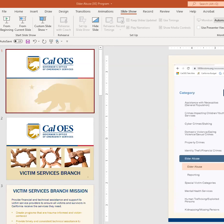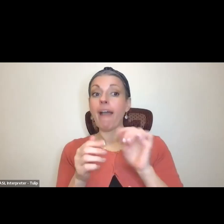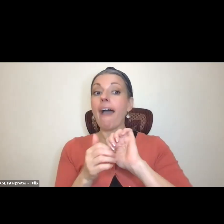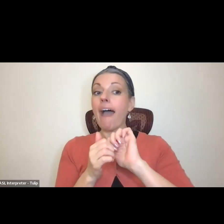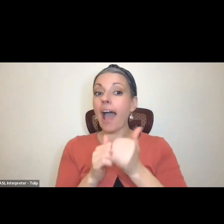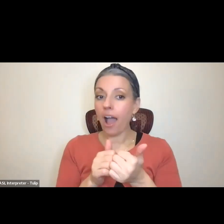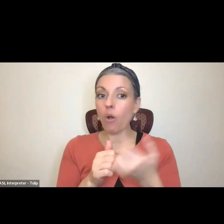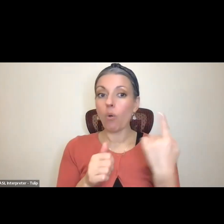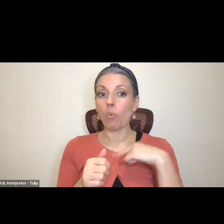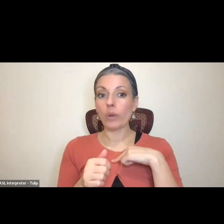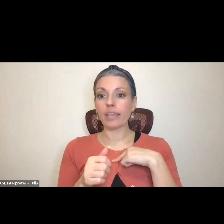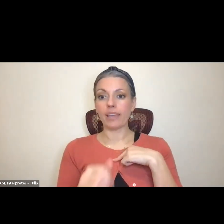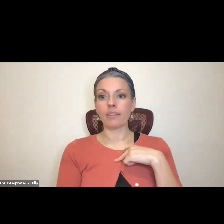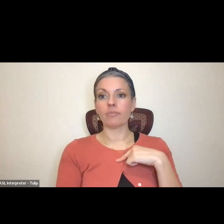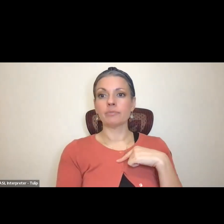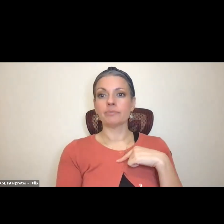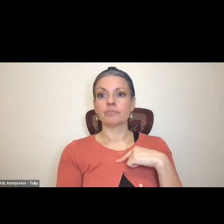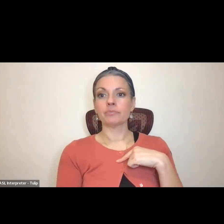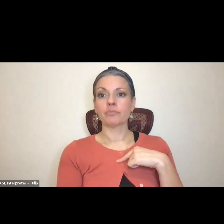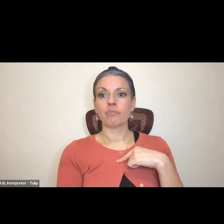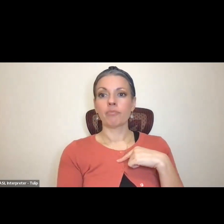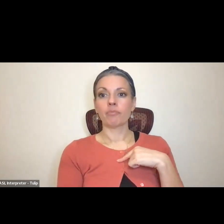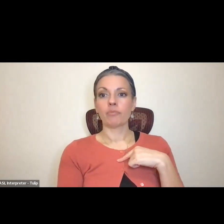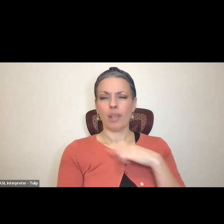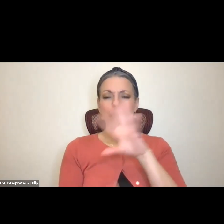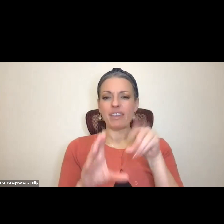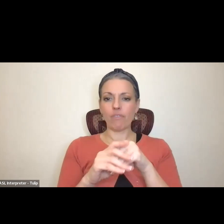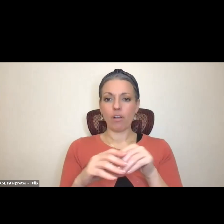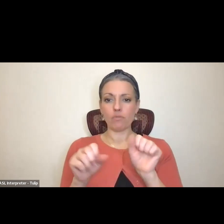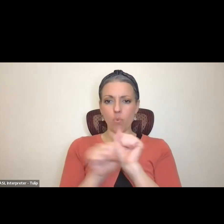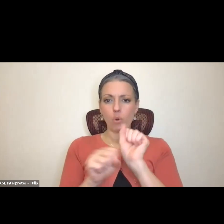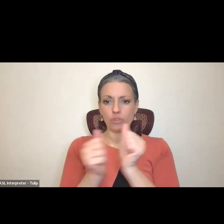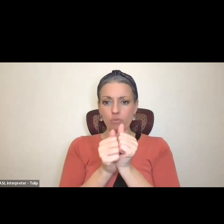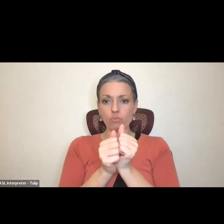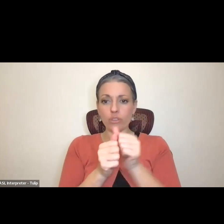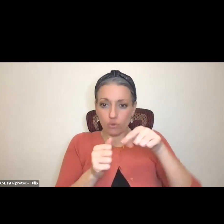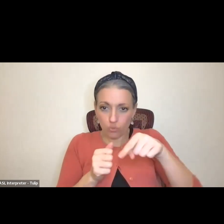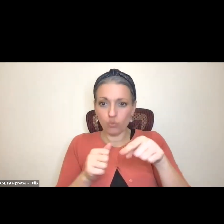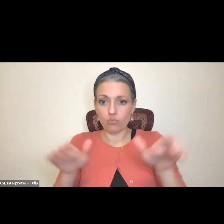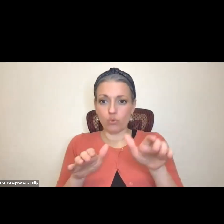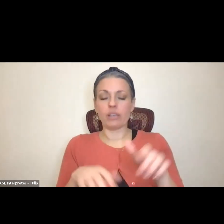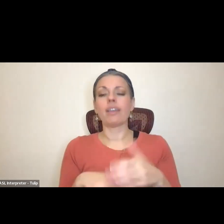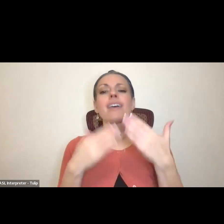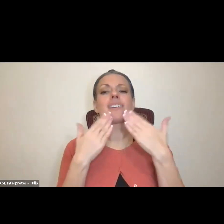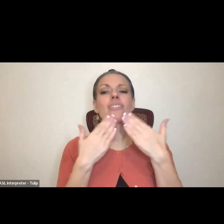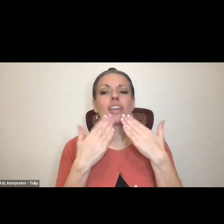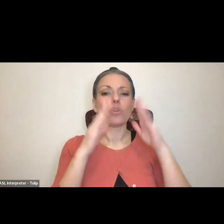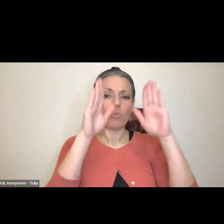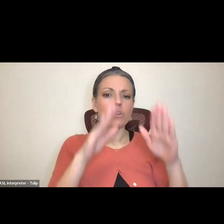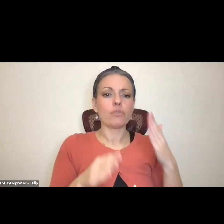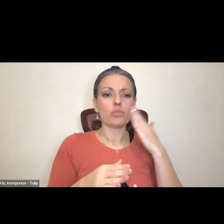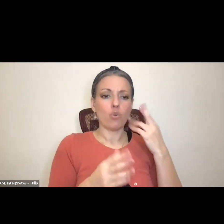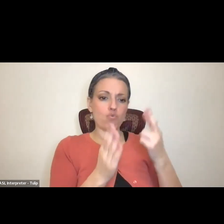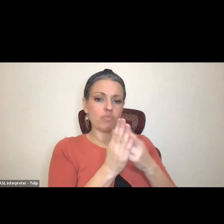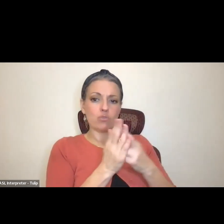how we connect to the work that all of you are doing. Wonderful. Thank you so much, Lee. It's wonderful to know about these resources,